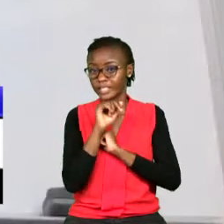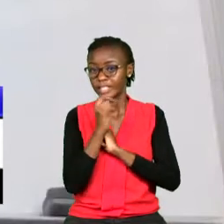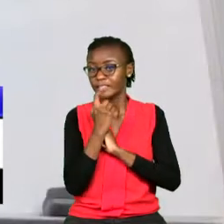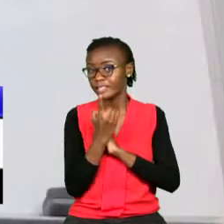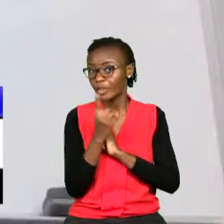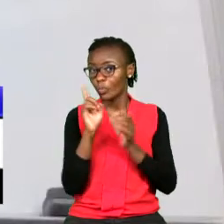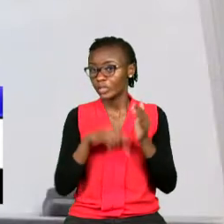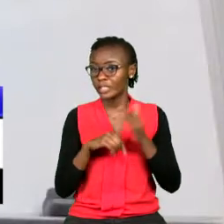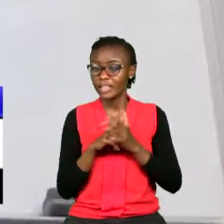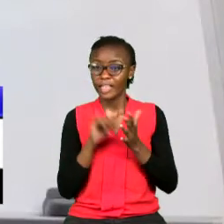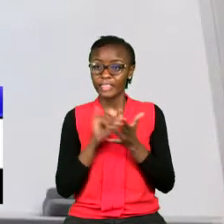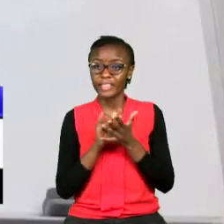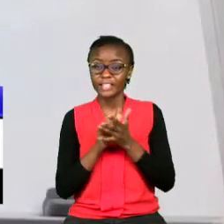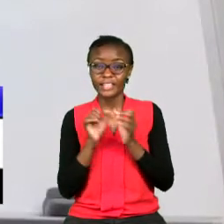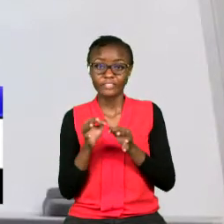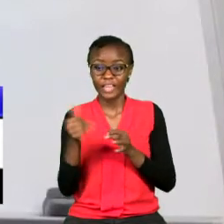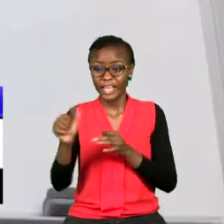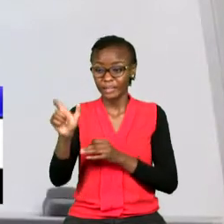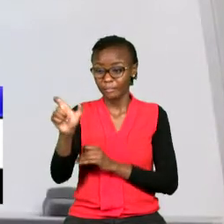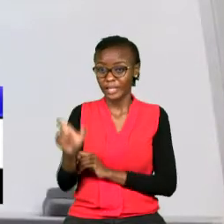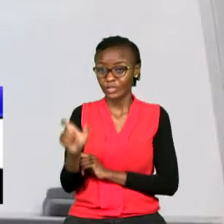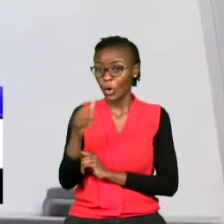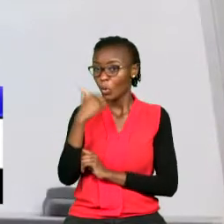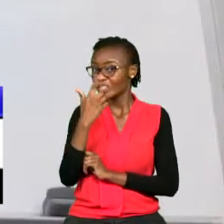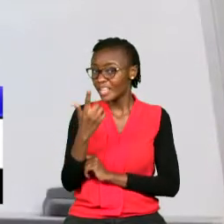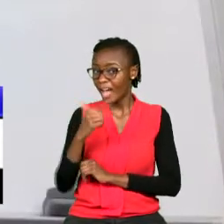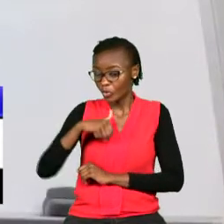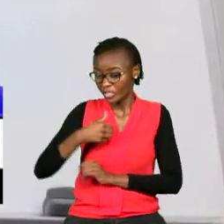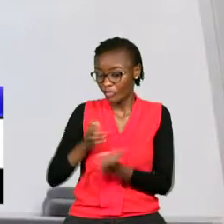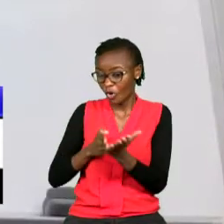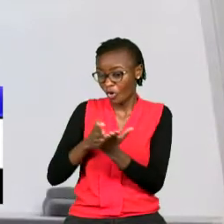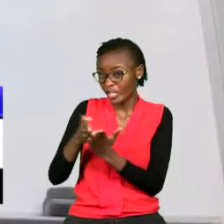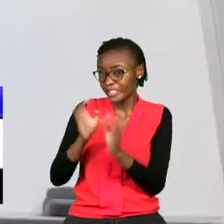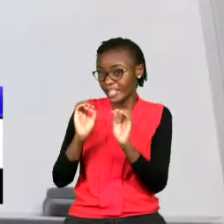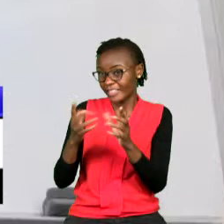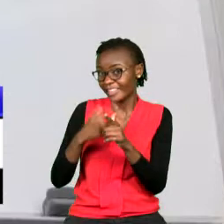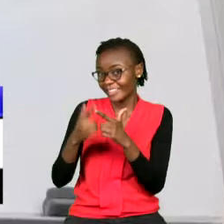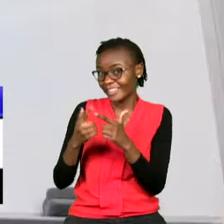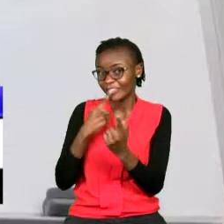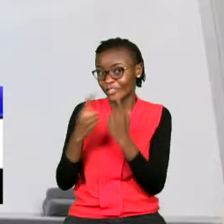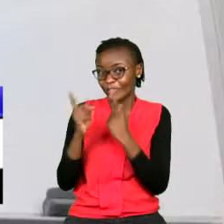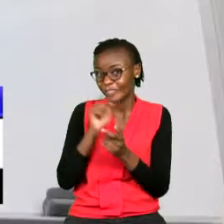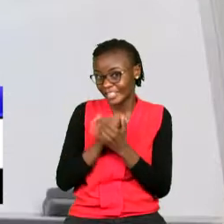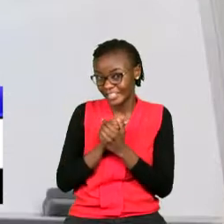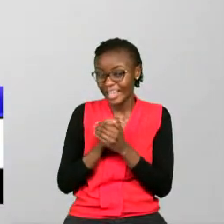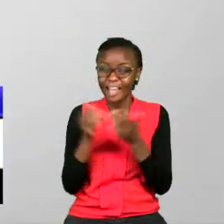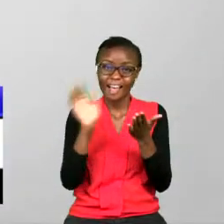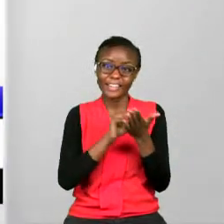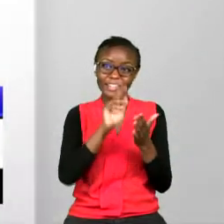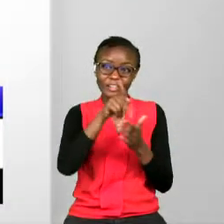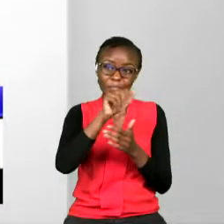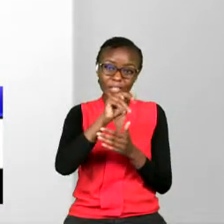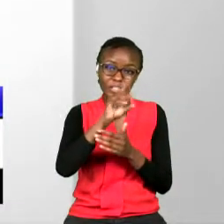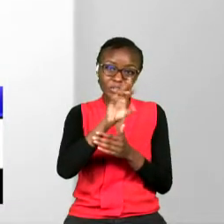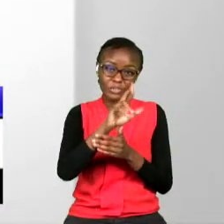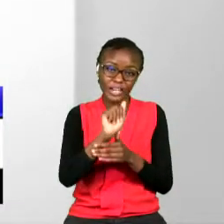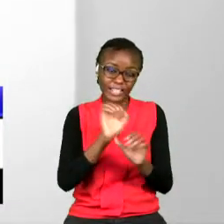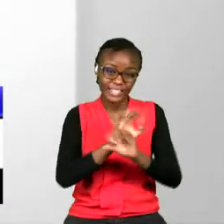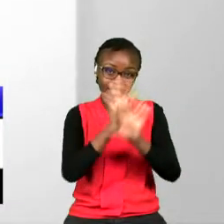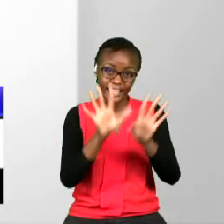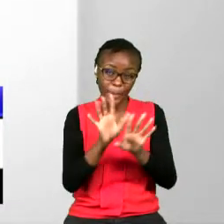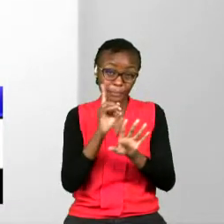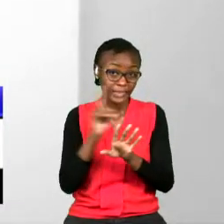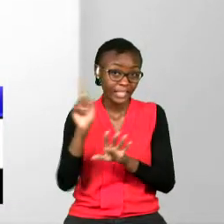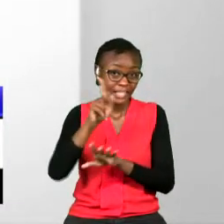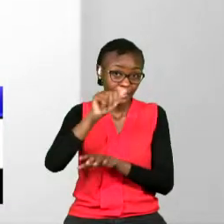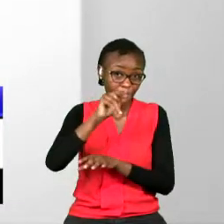anyone has something to tell us that we haven't been transparent about, let them tell us. And I suppose today with the Pandora Papers, we're doing just that. The Pandora Papers,